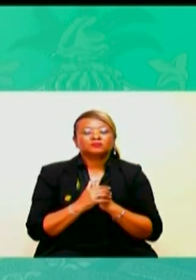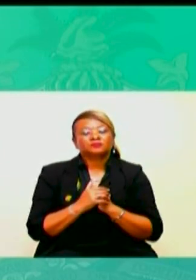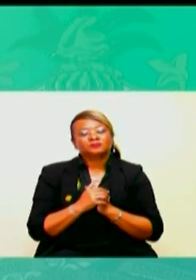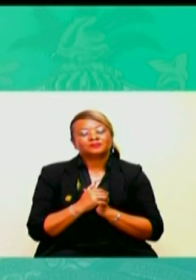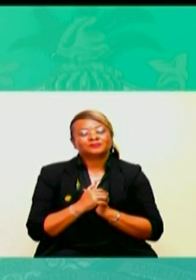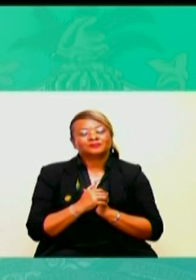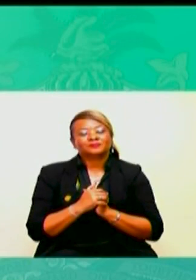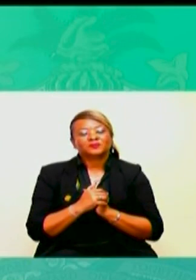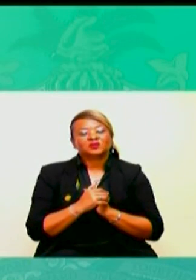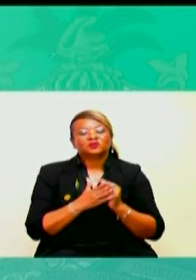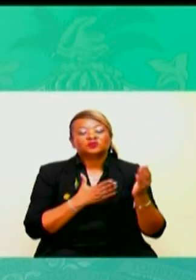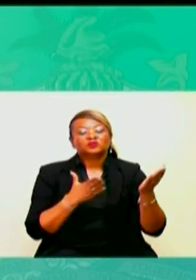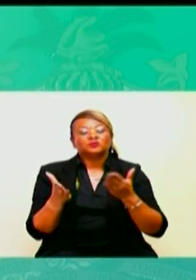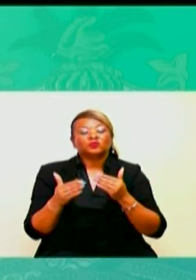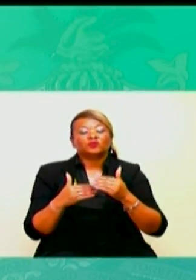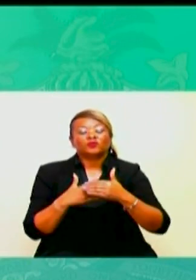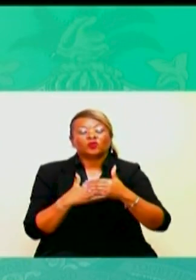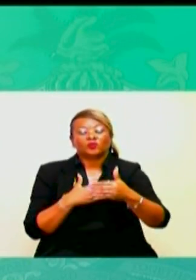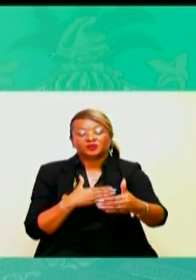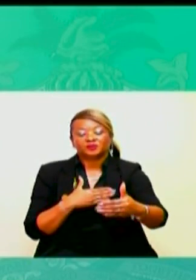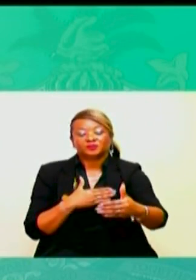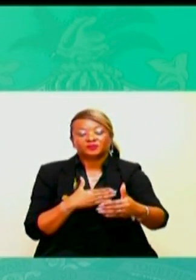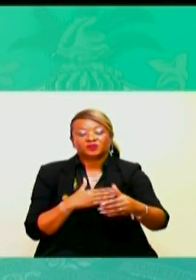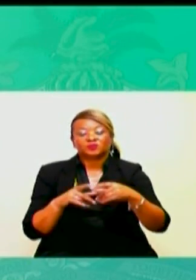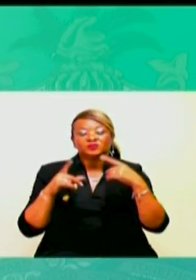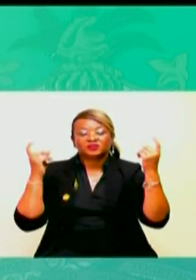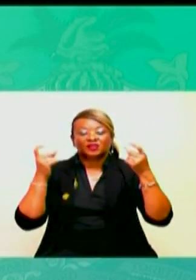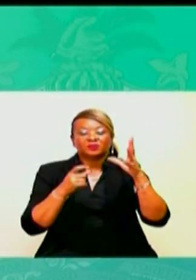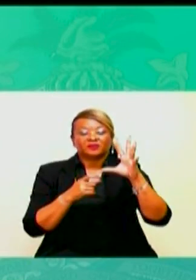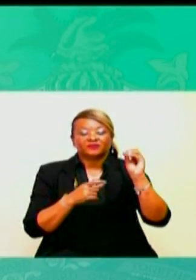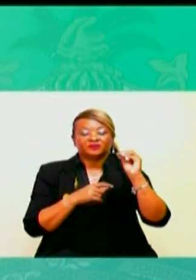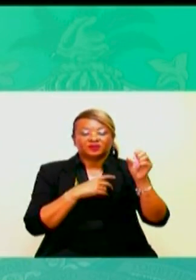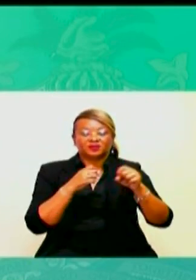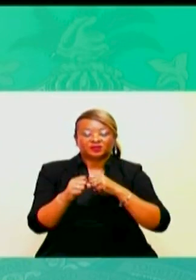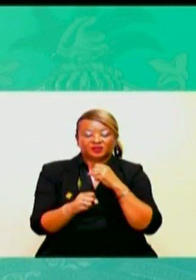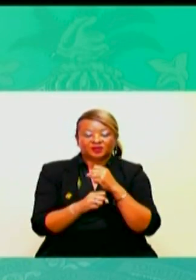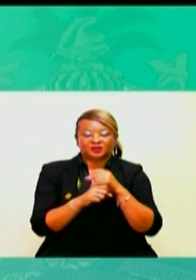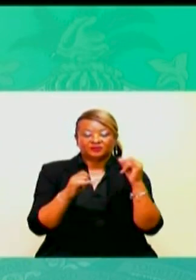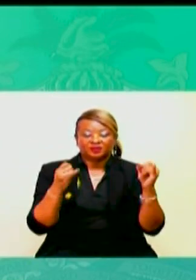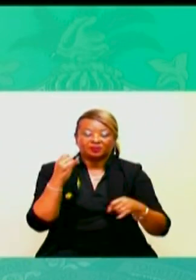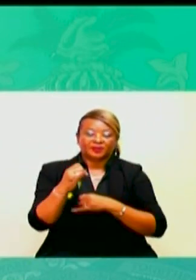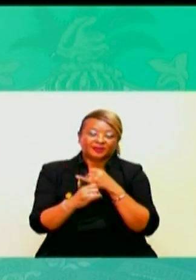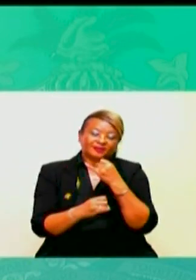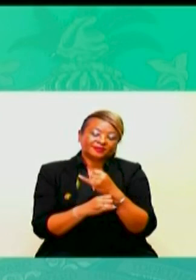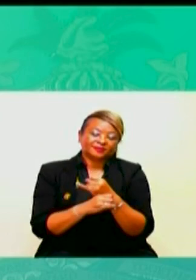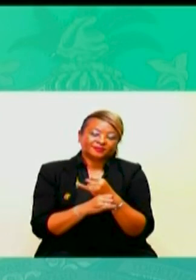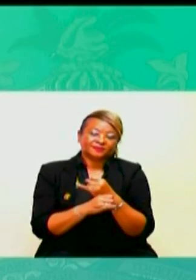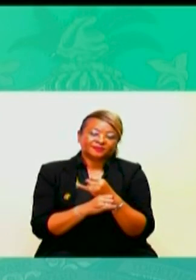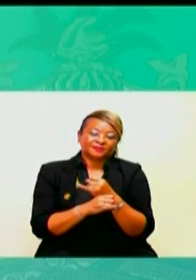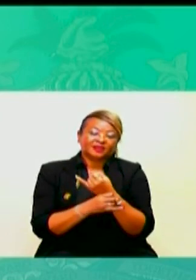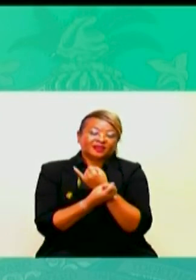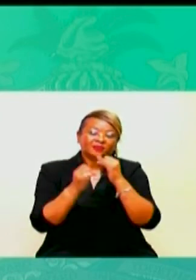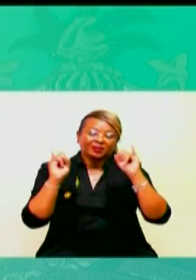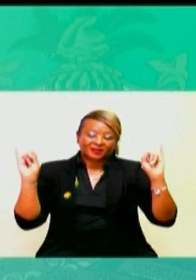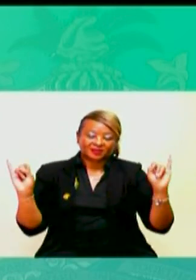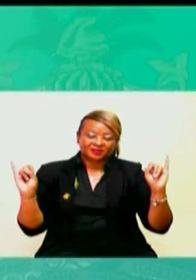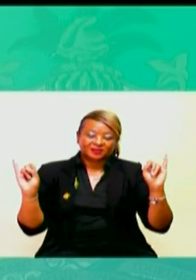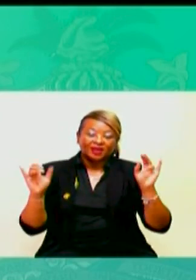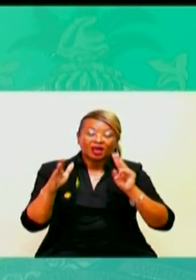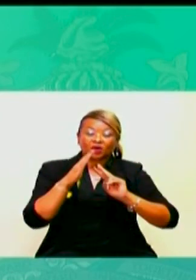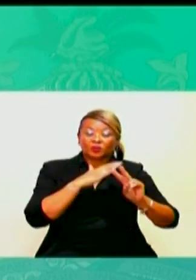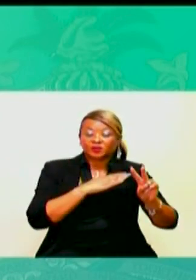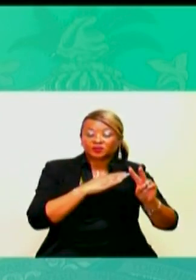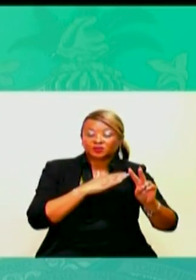as we move forward and as we celebrate our 50th of independence, I envision a Bahamas that is